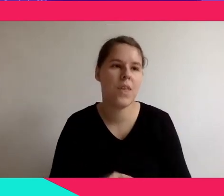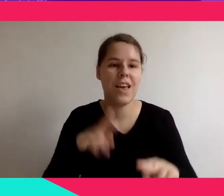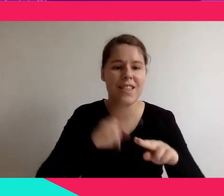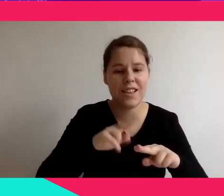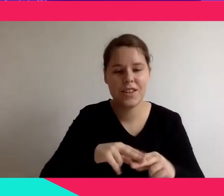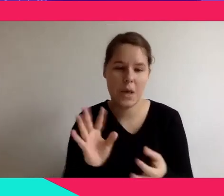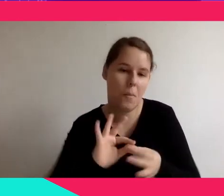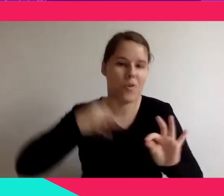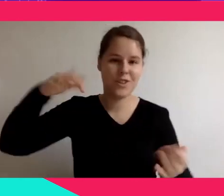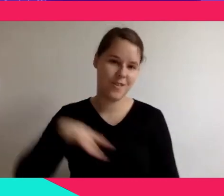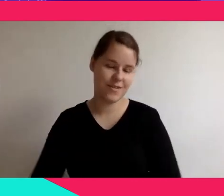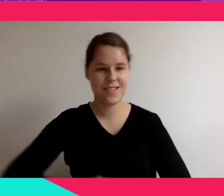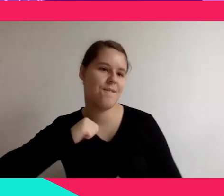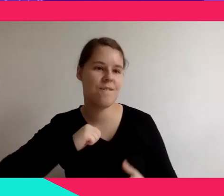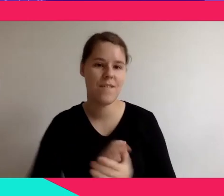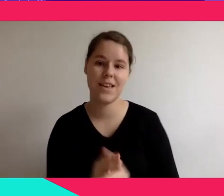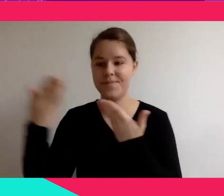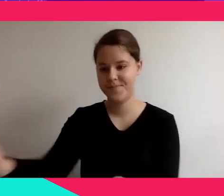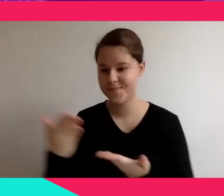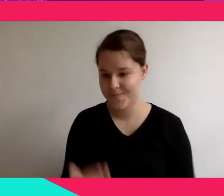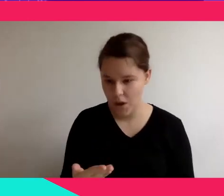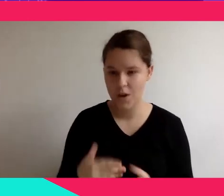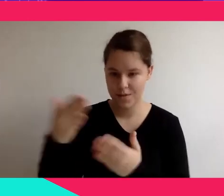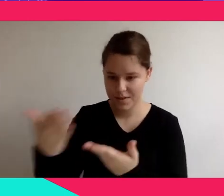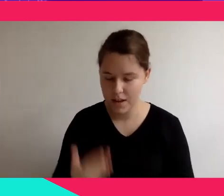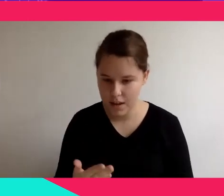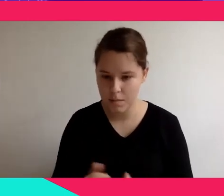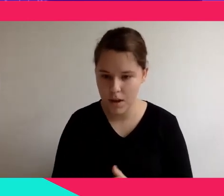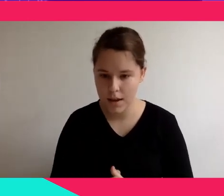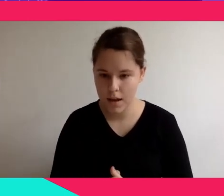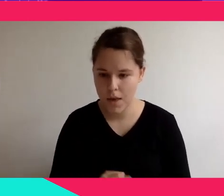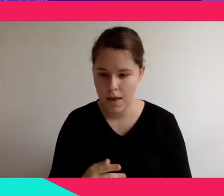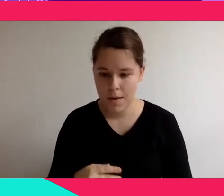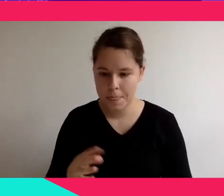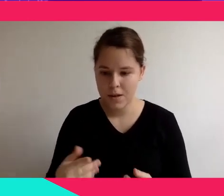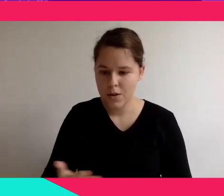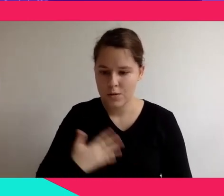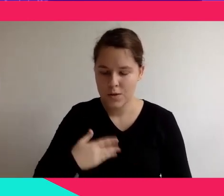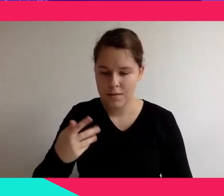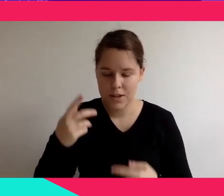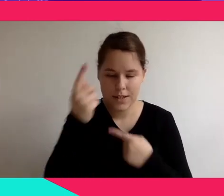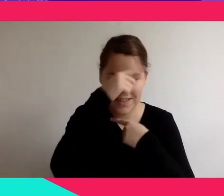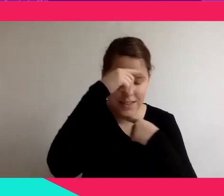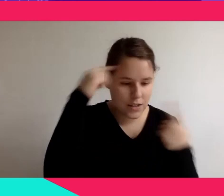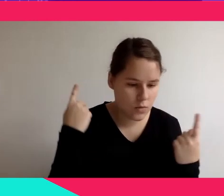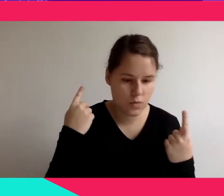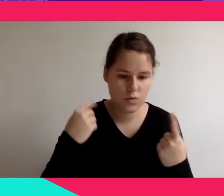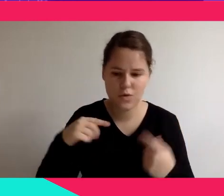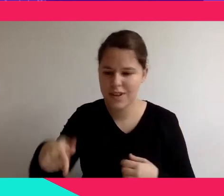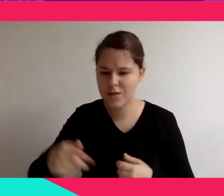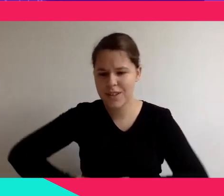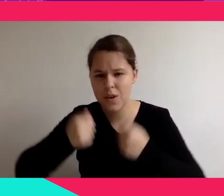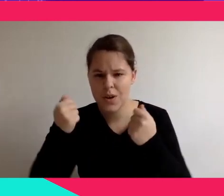institution can get the better of you, and it can be difficult to really understand how to